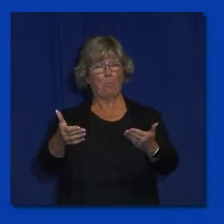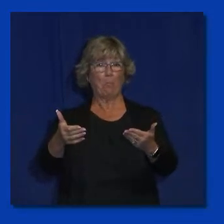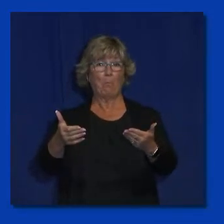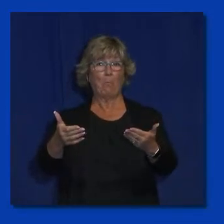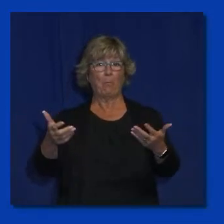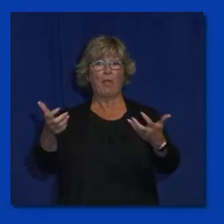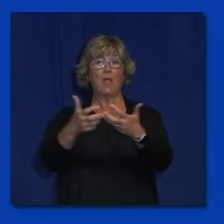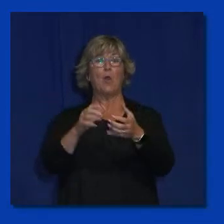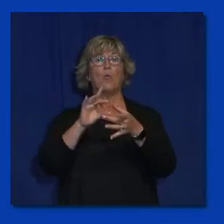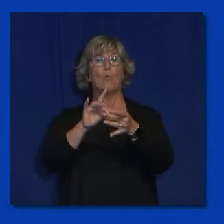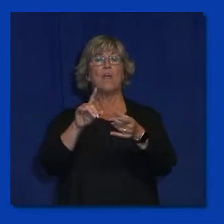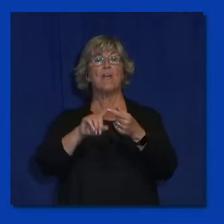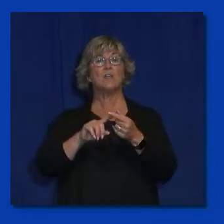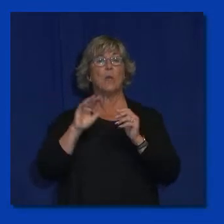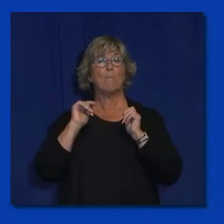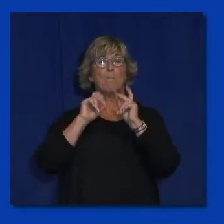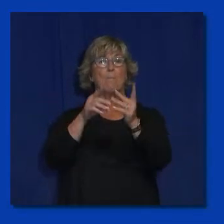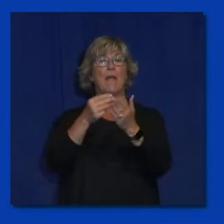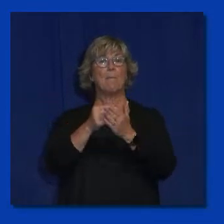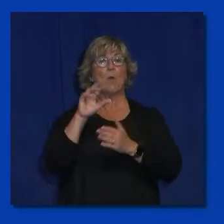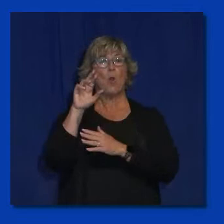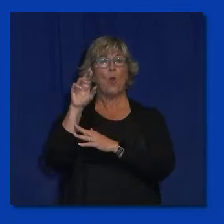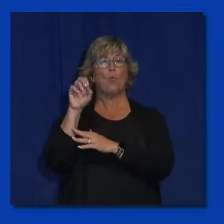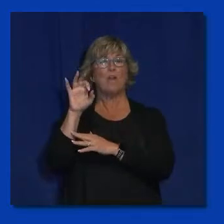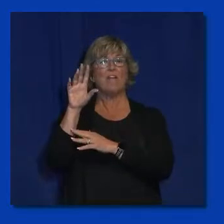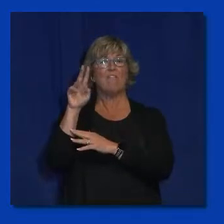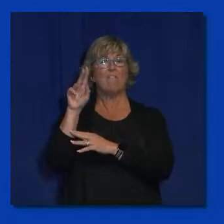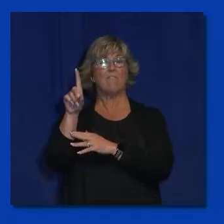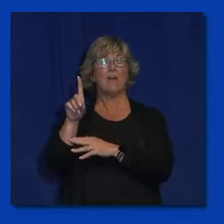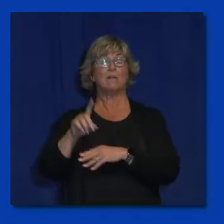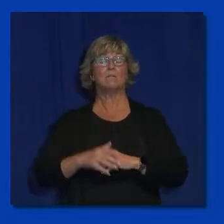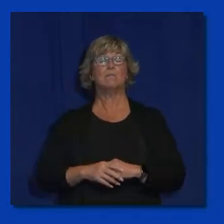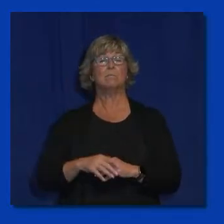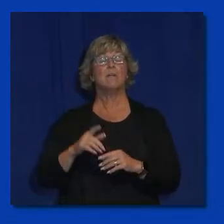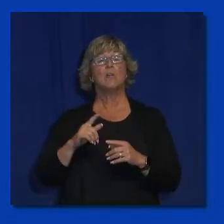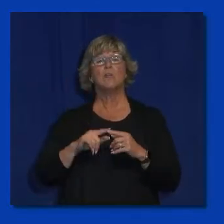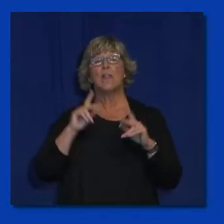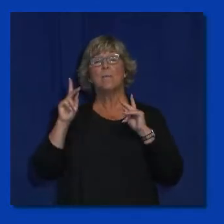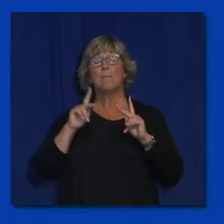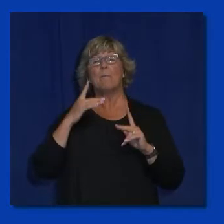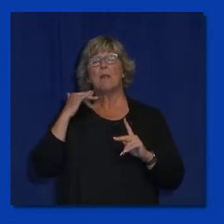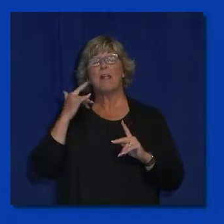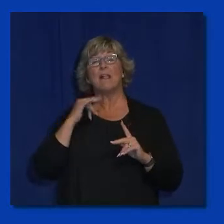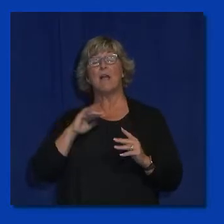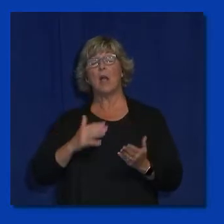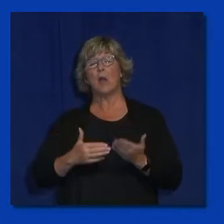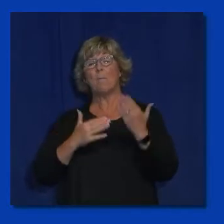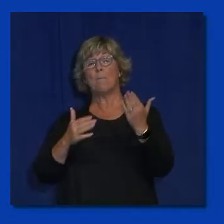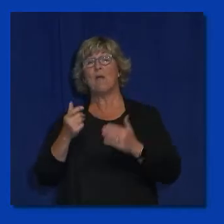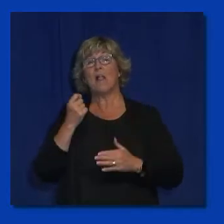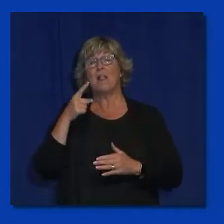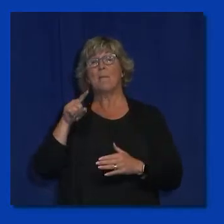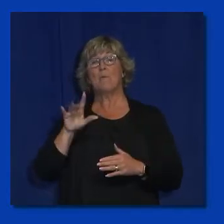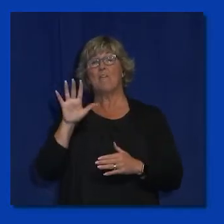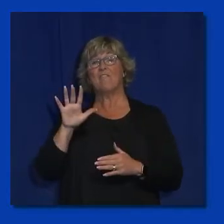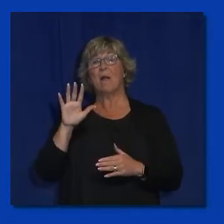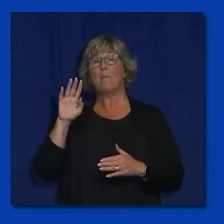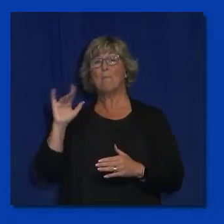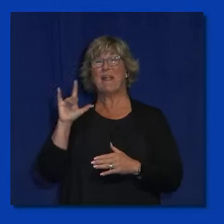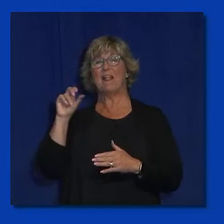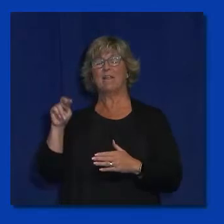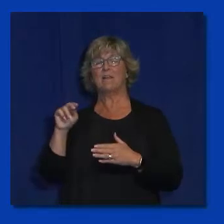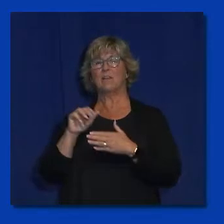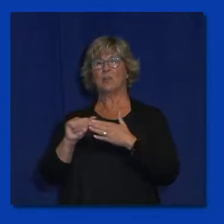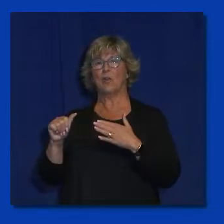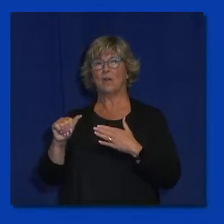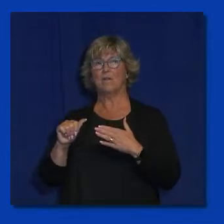to refunds to the people of the state of California. I should note our proposal is about $11.5 billion in